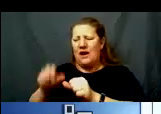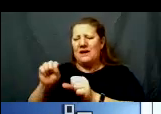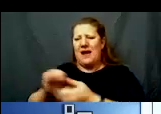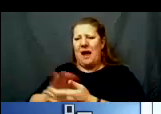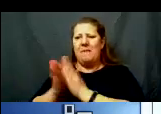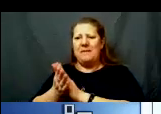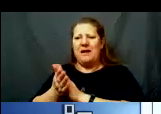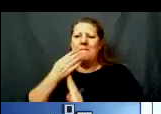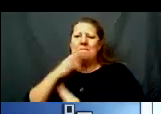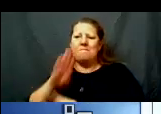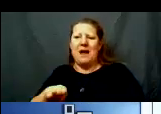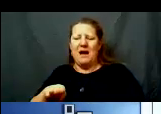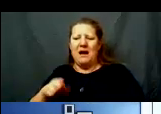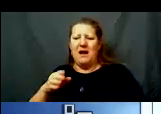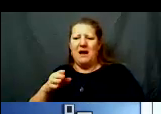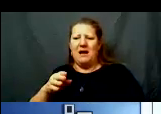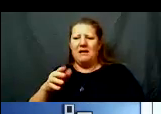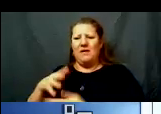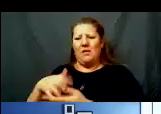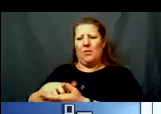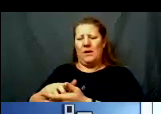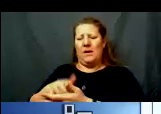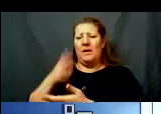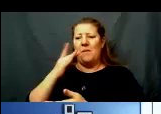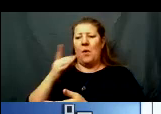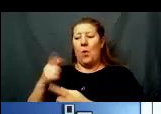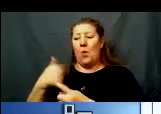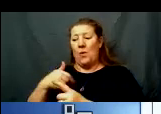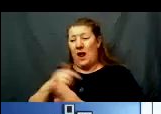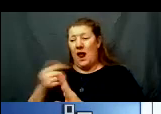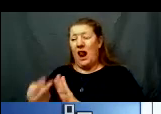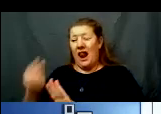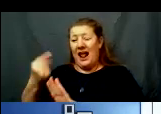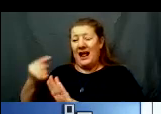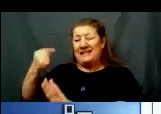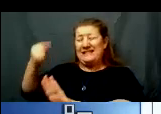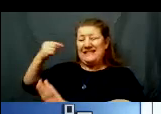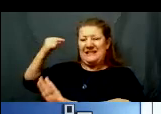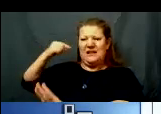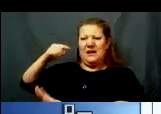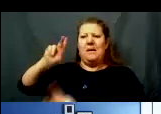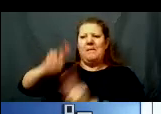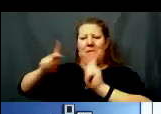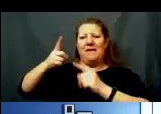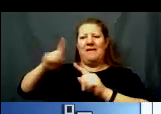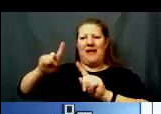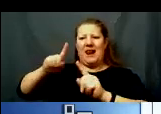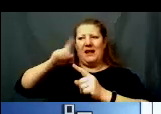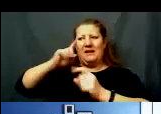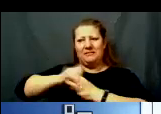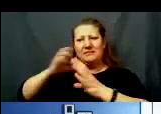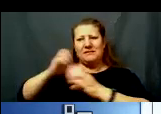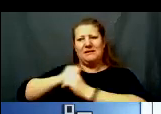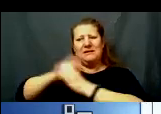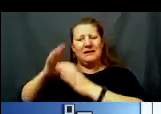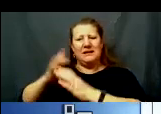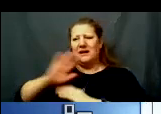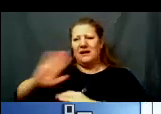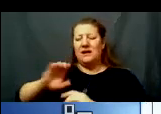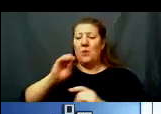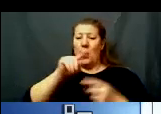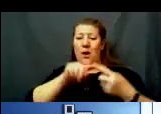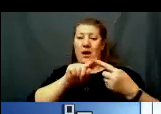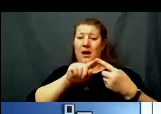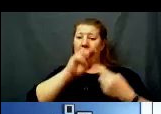exciting because going back decades, people were already making these connections. And the group Mothers of East LA